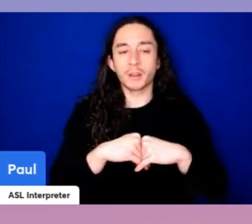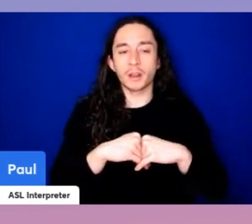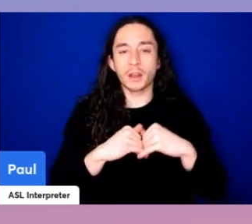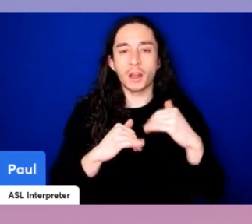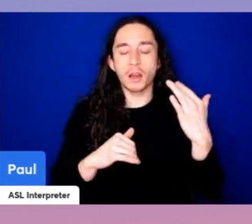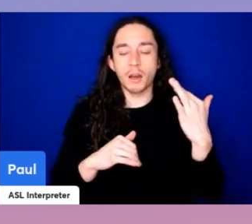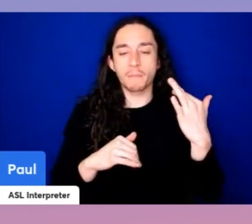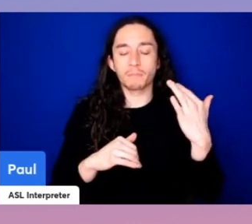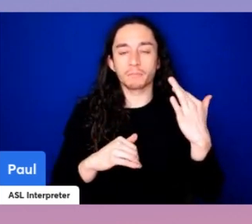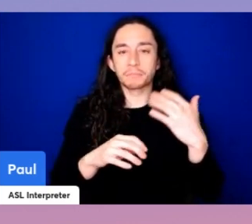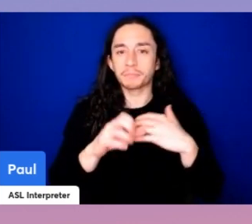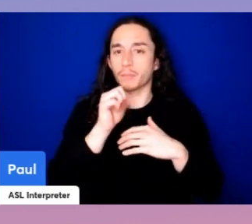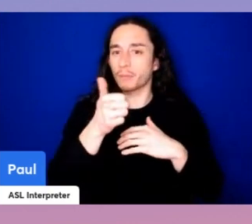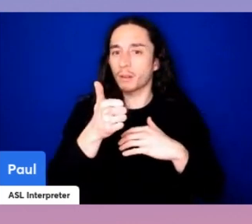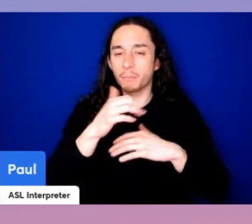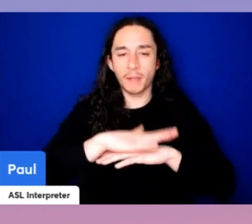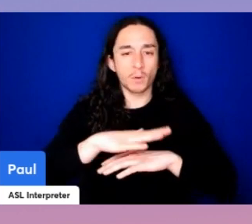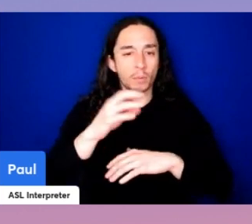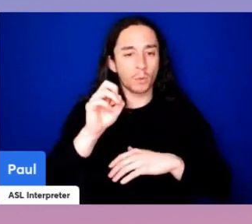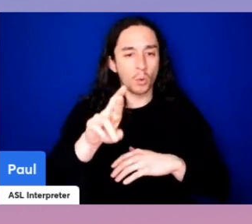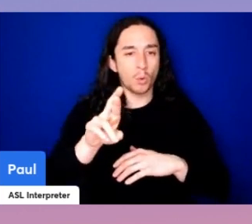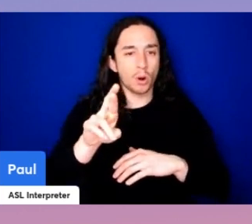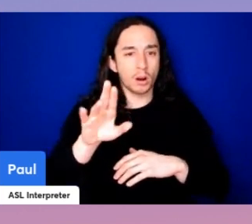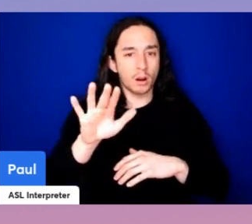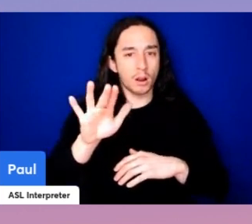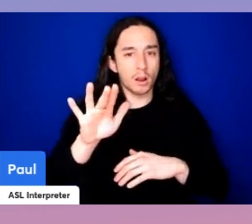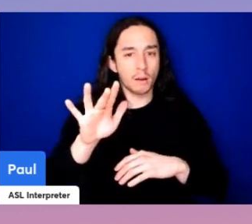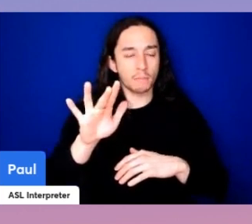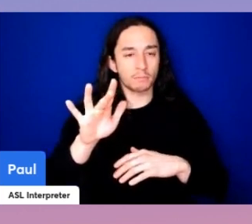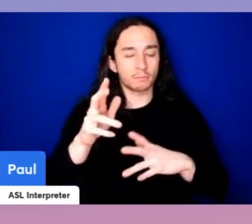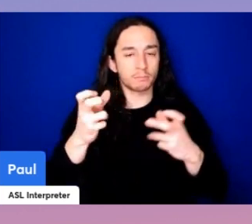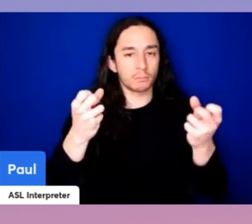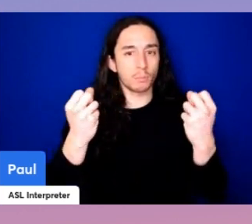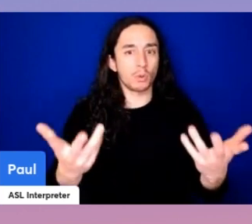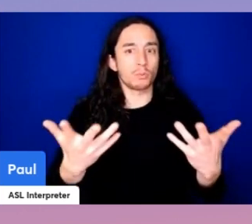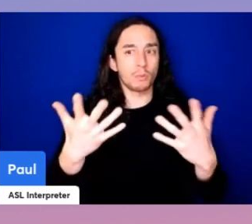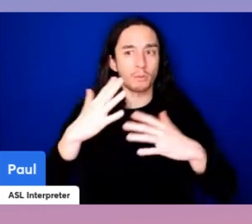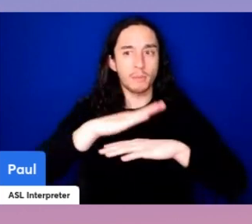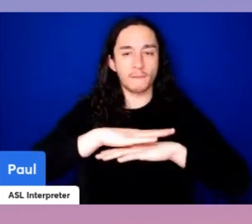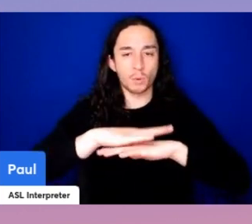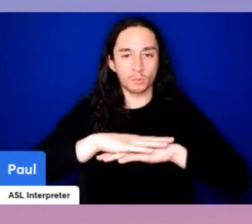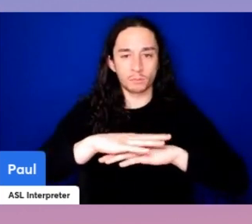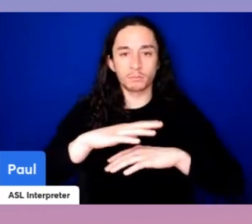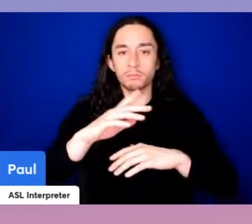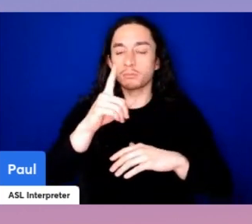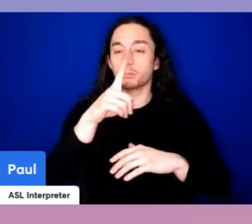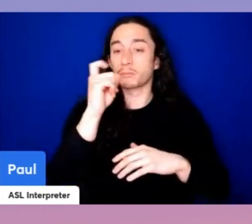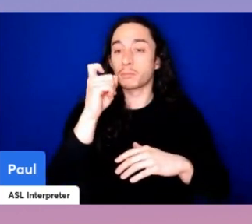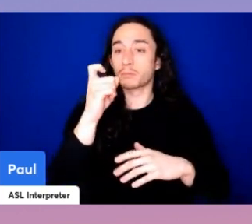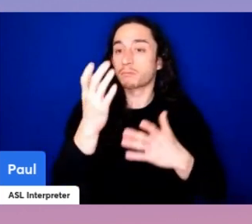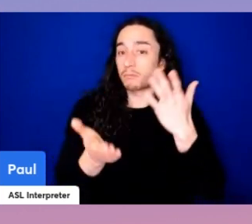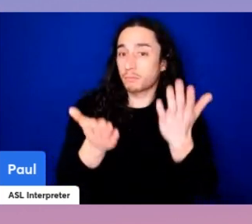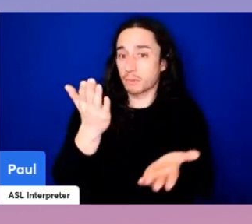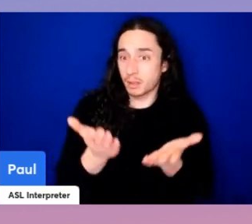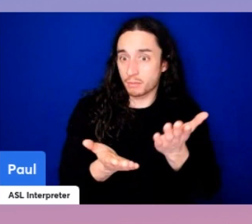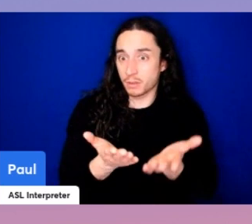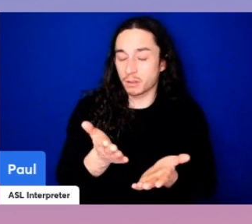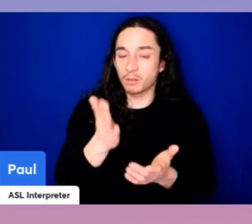both platform or multiple platforms, because yeah, it might cause